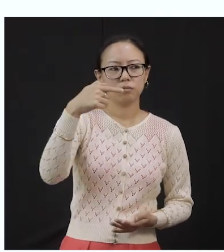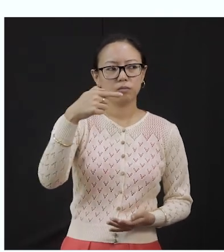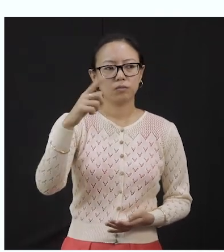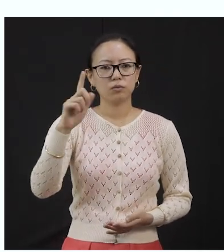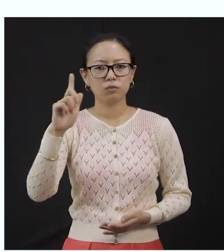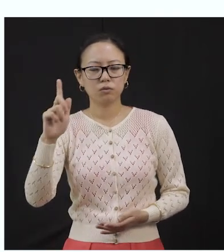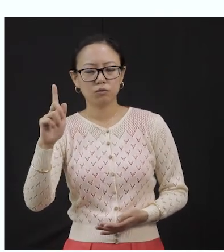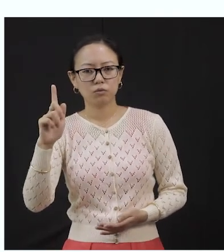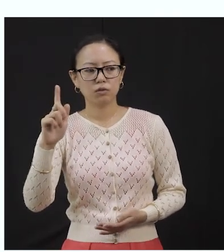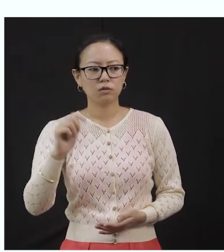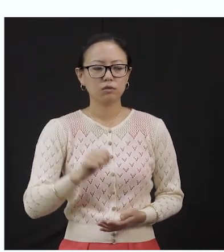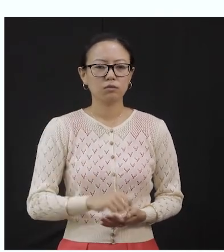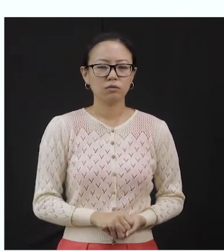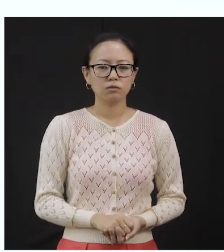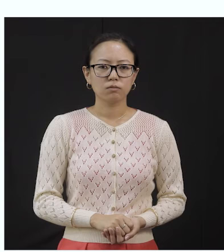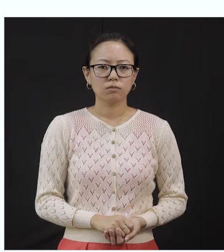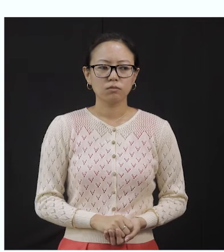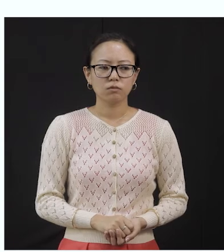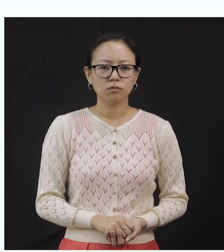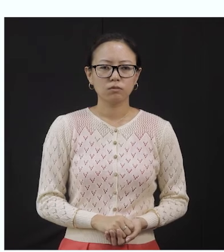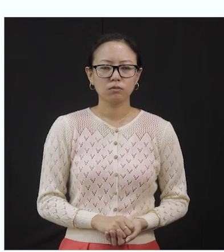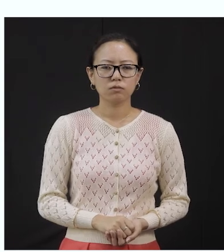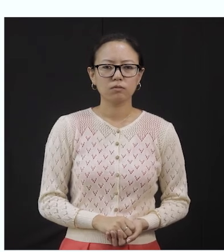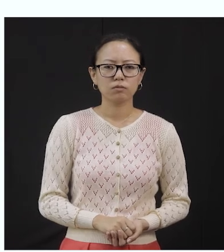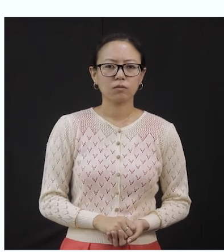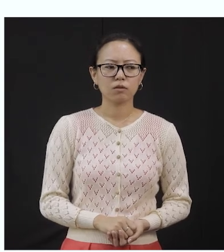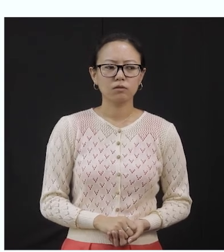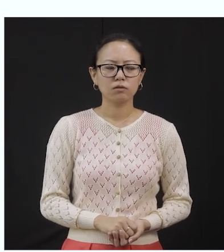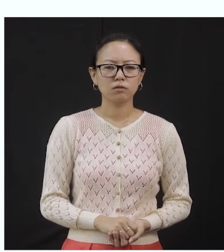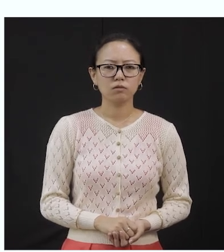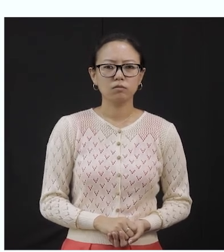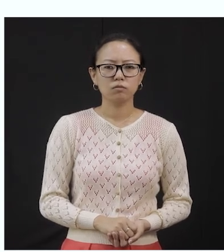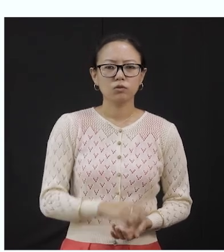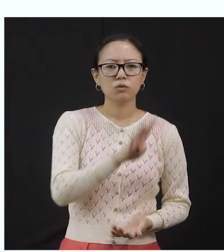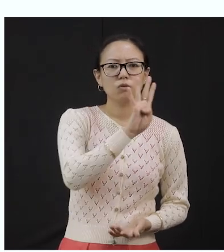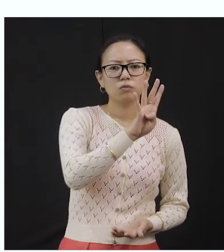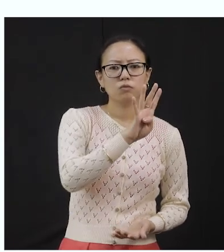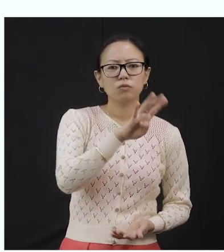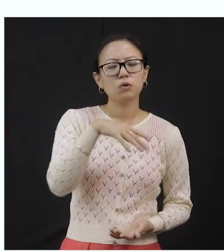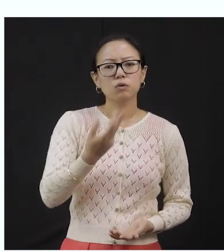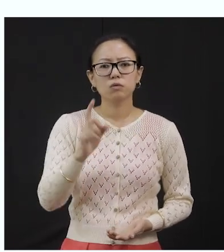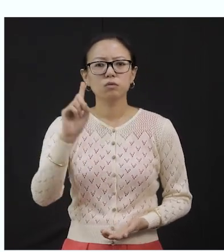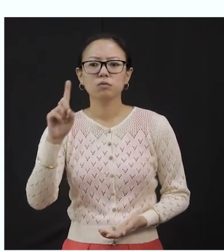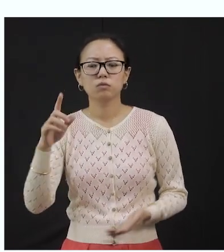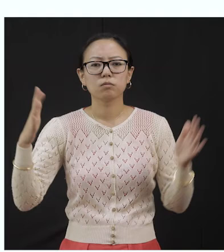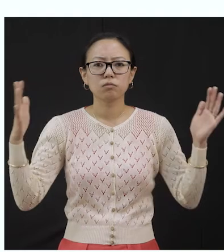1. 4 minus 1. Then tell me, which is the bigger number? 4 or 1?